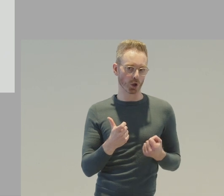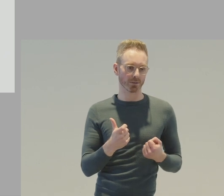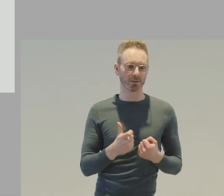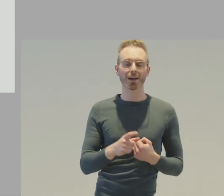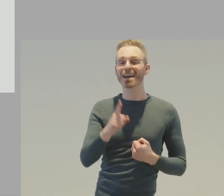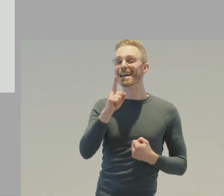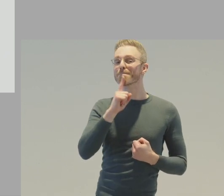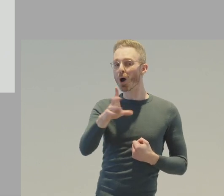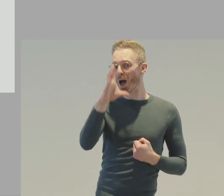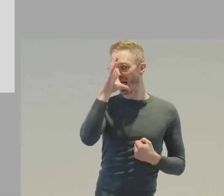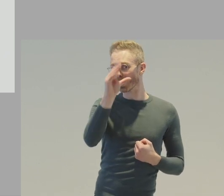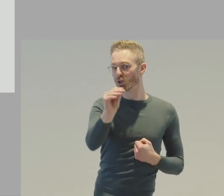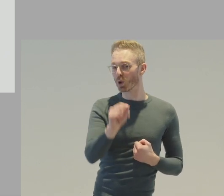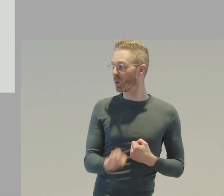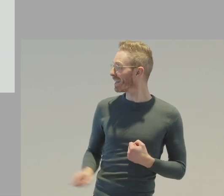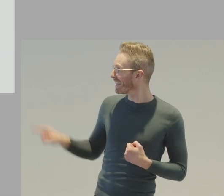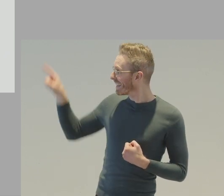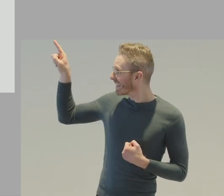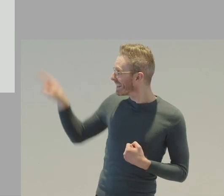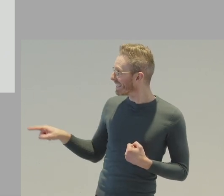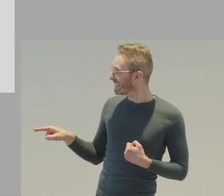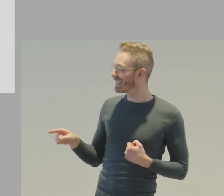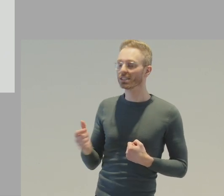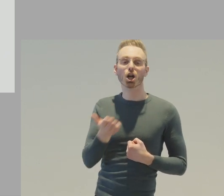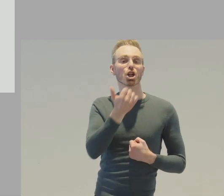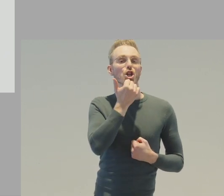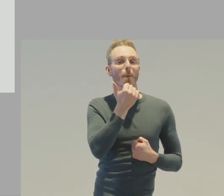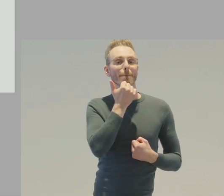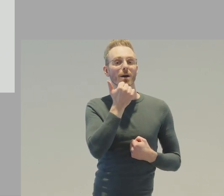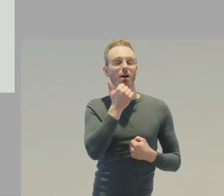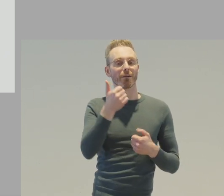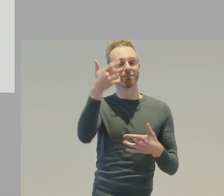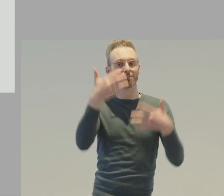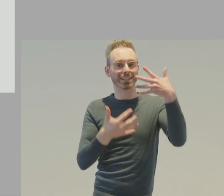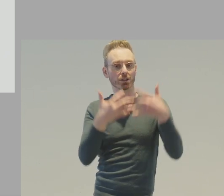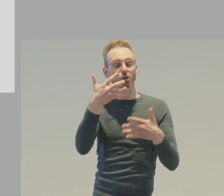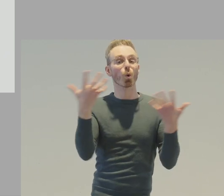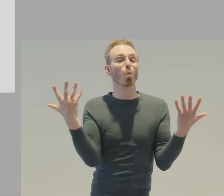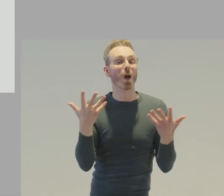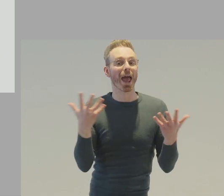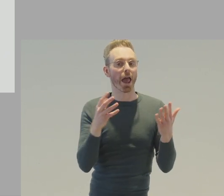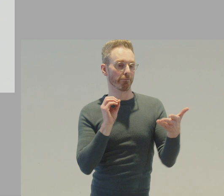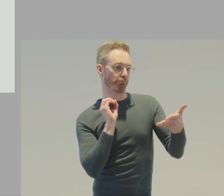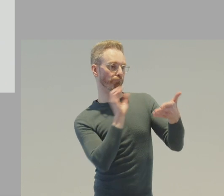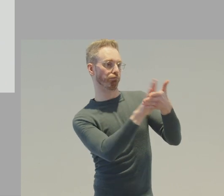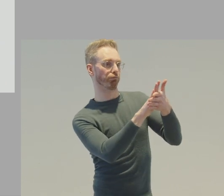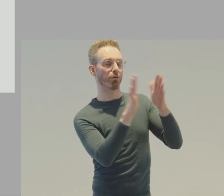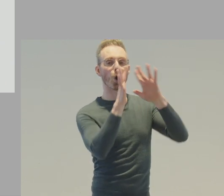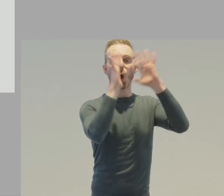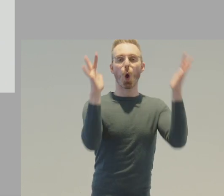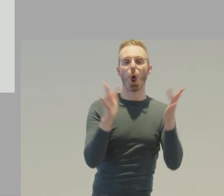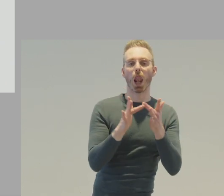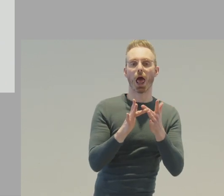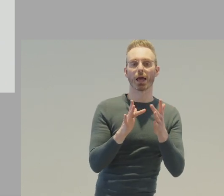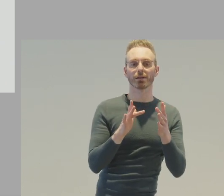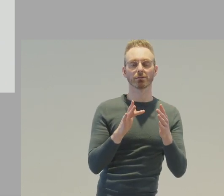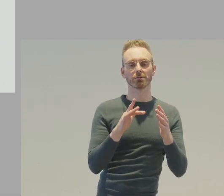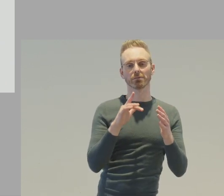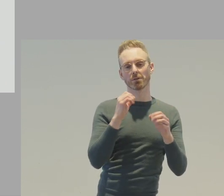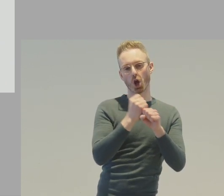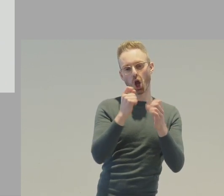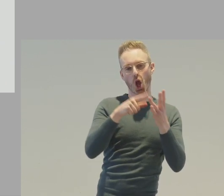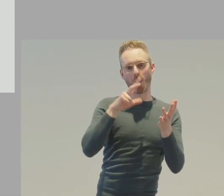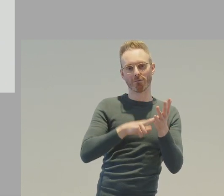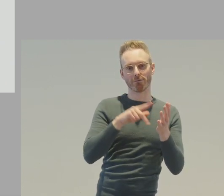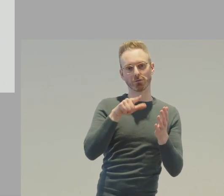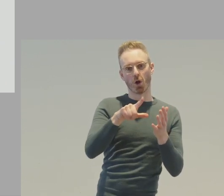caveat, these numbers are on gov.uk right now. They might change. Please look online. Don't say, well, Patrick told me I